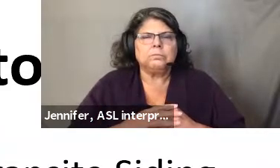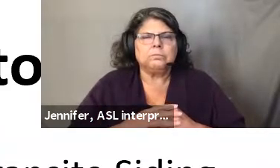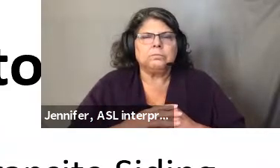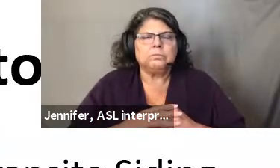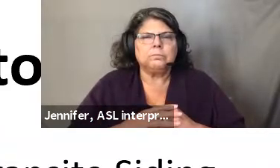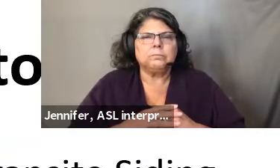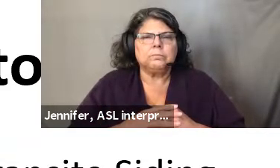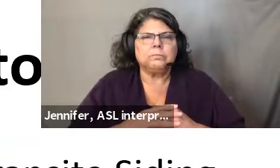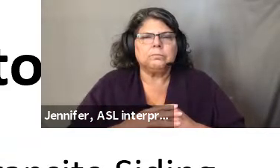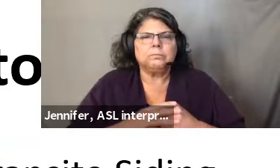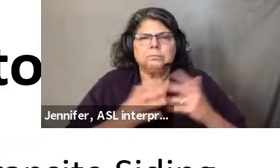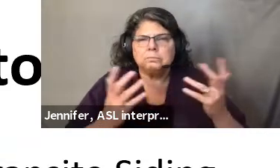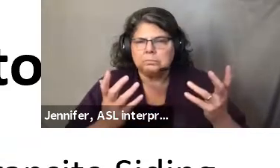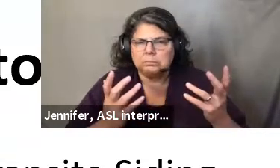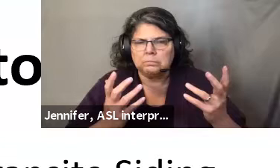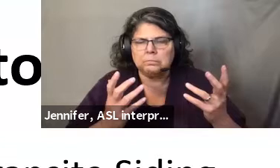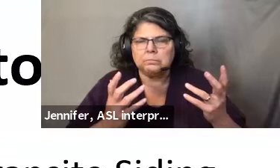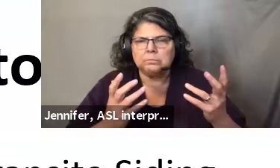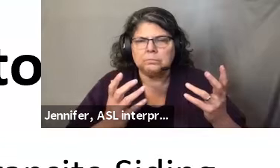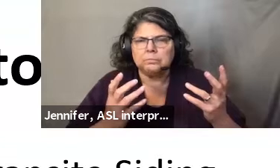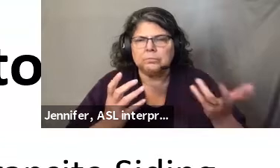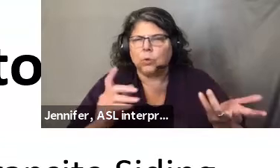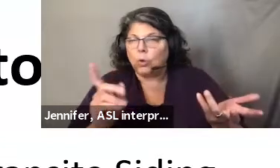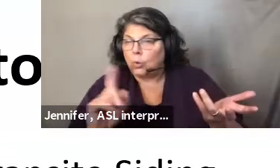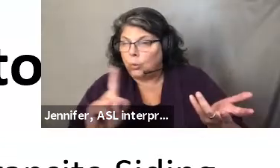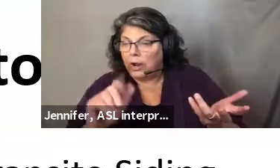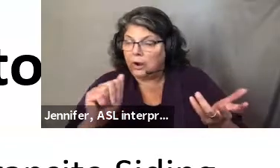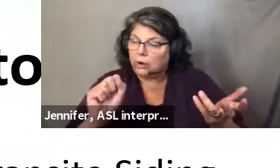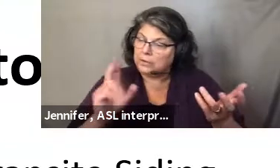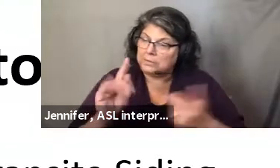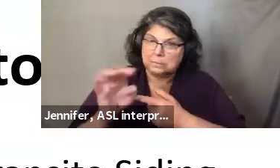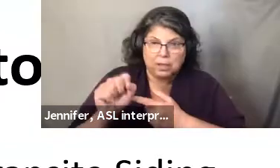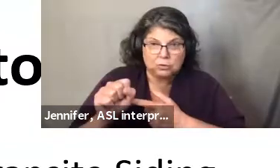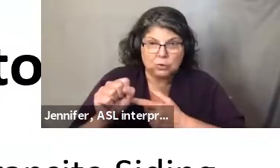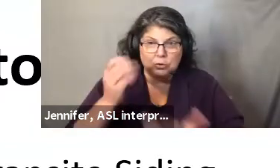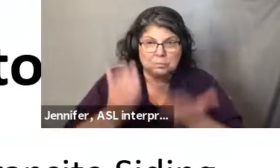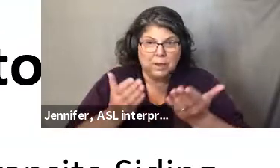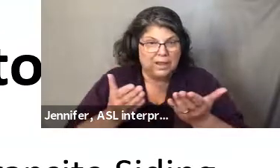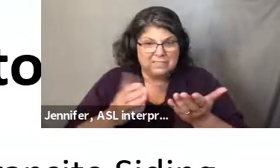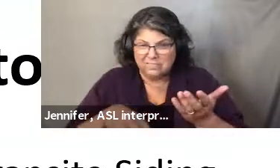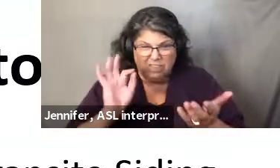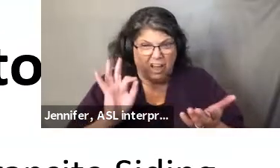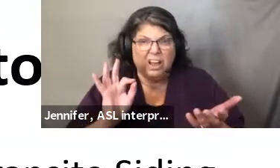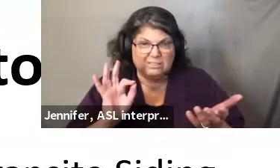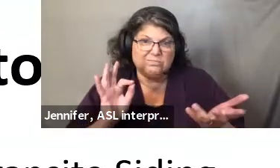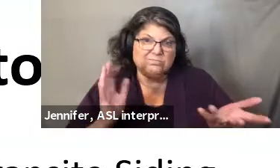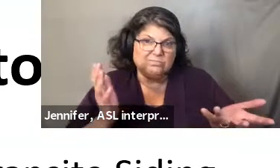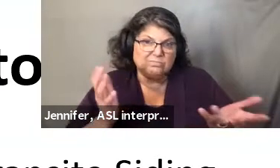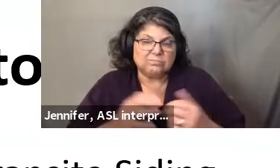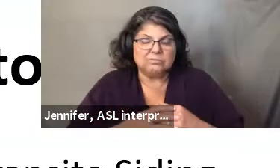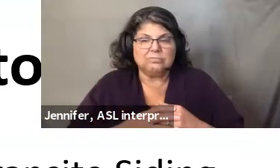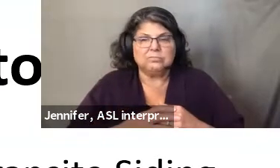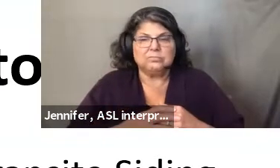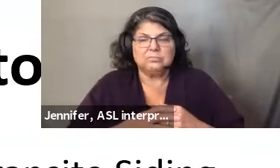So these are some of the forms of asbestos that we find in some of these sites.